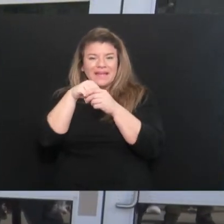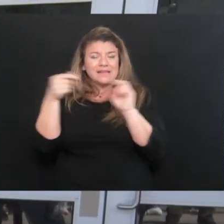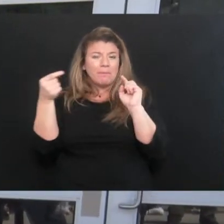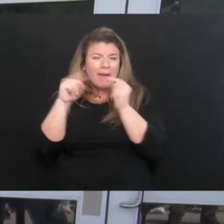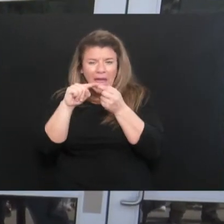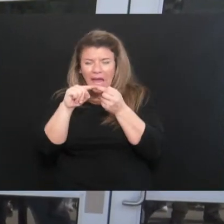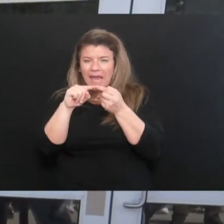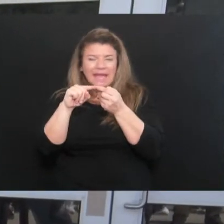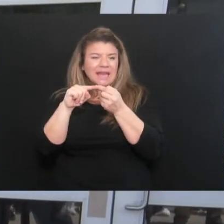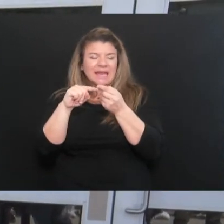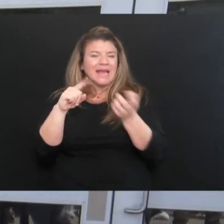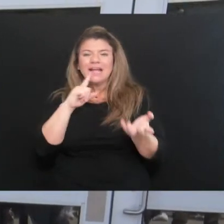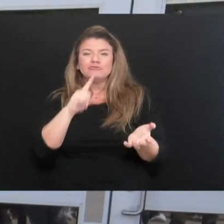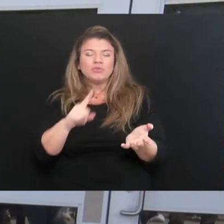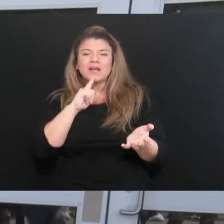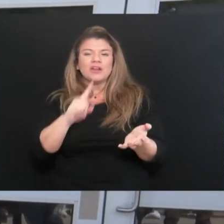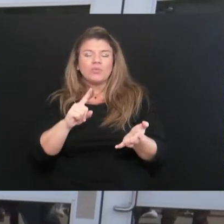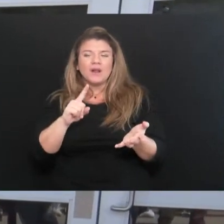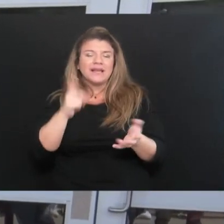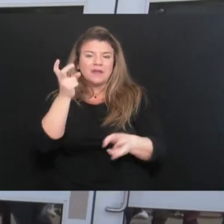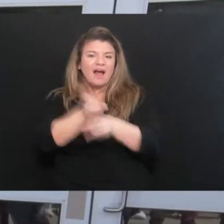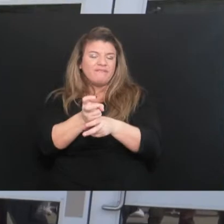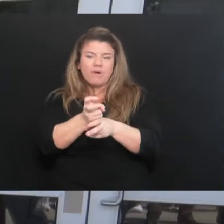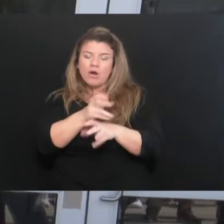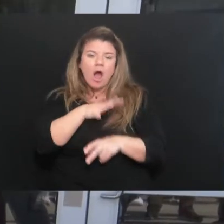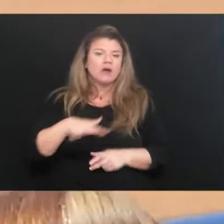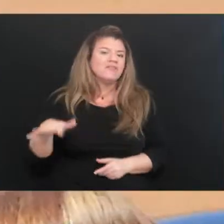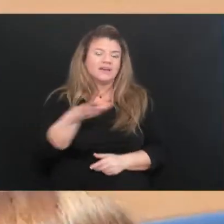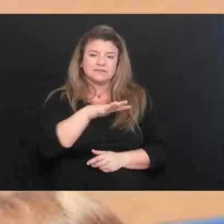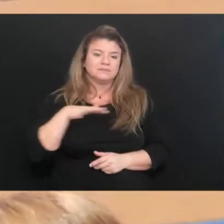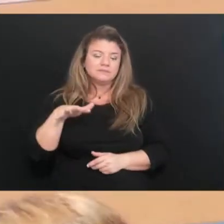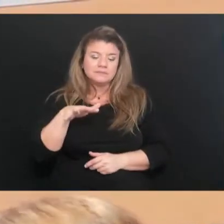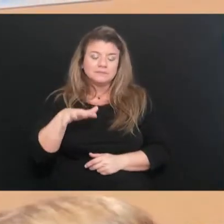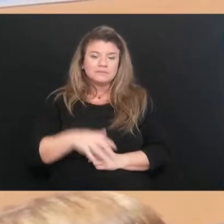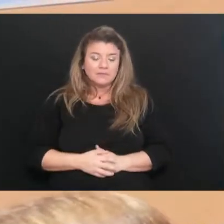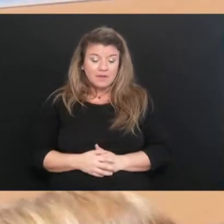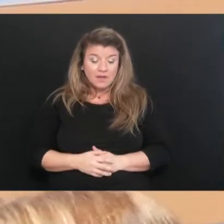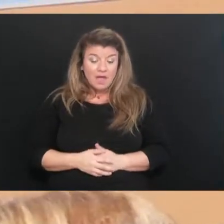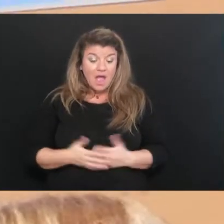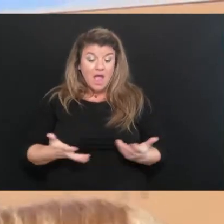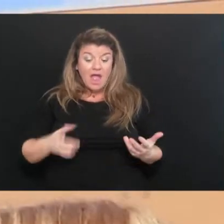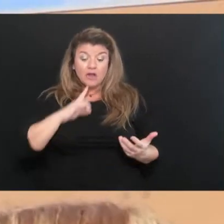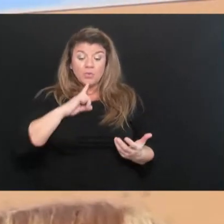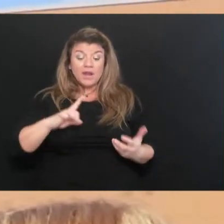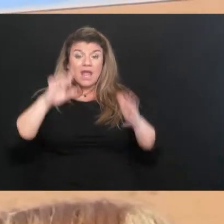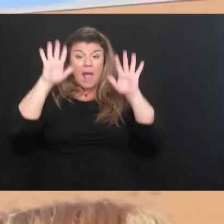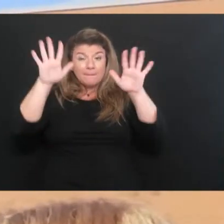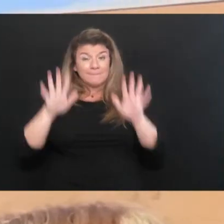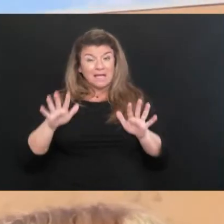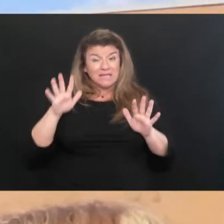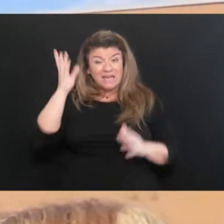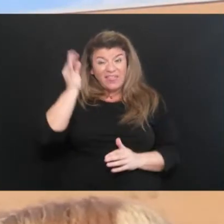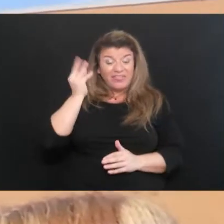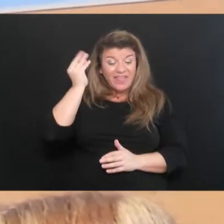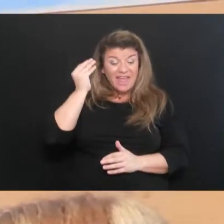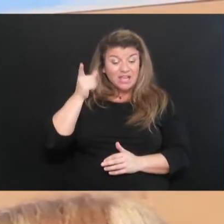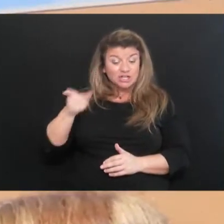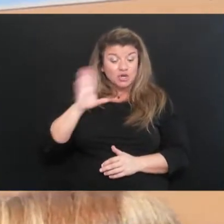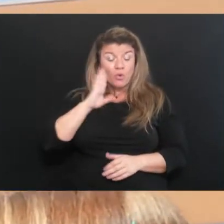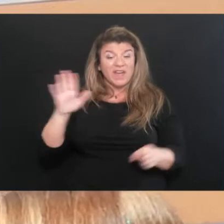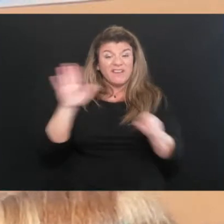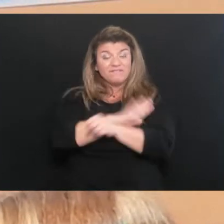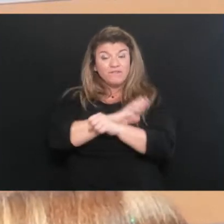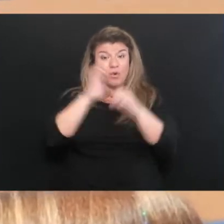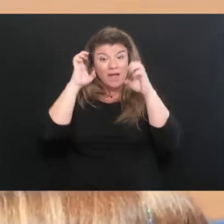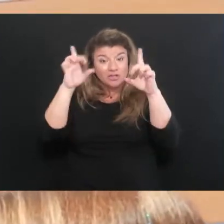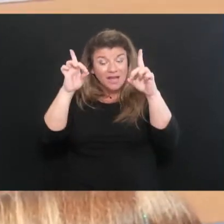It's really, really tough on all of us. It's astronomical to think that she'll get a full education and